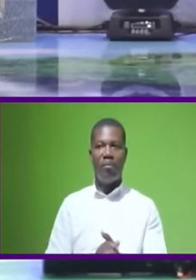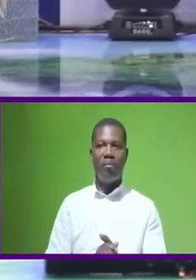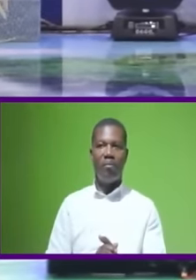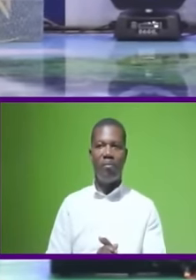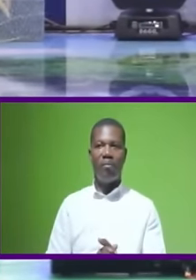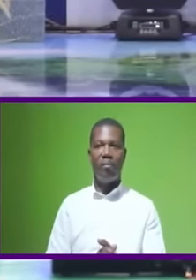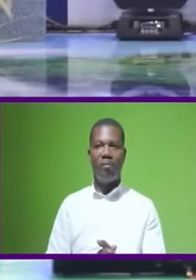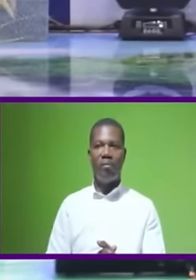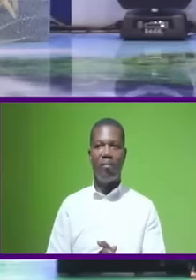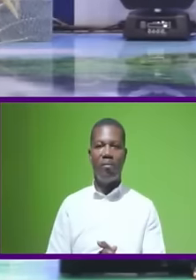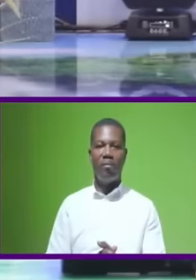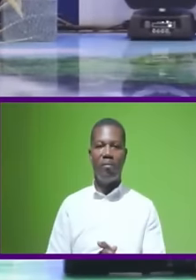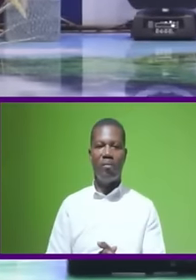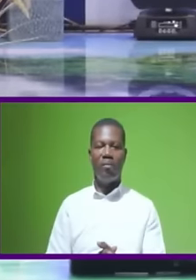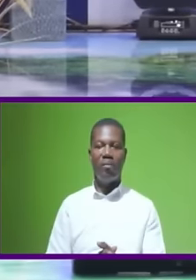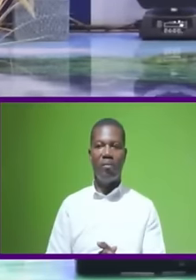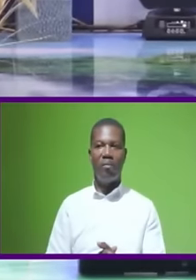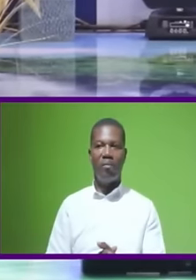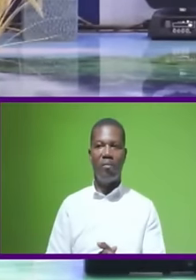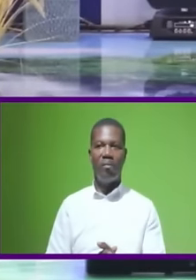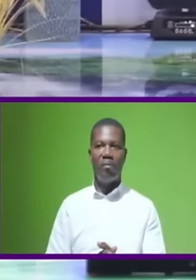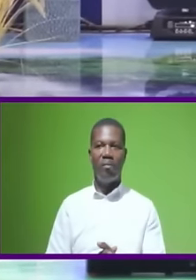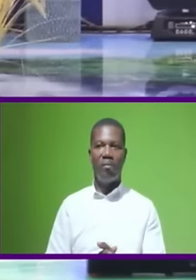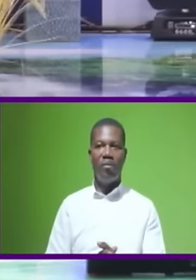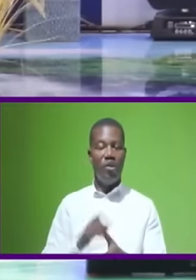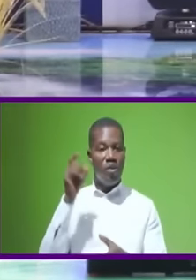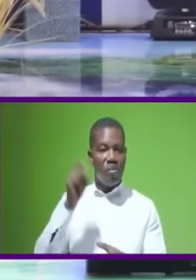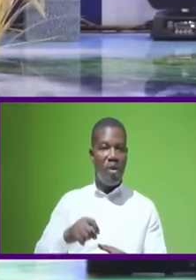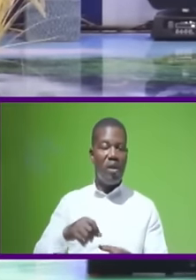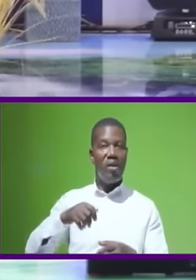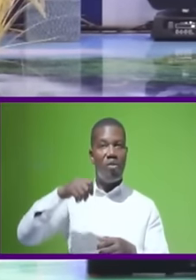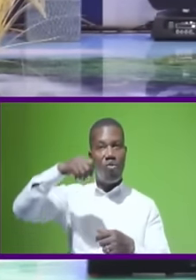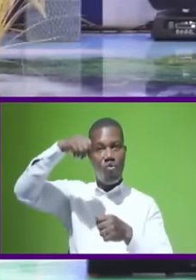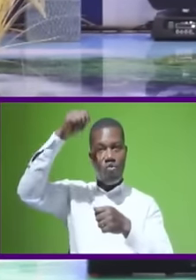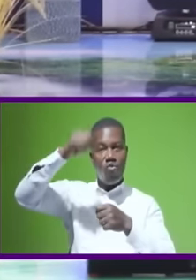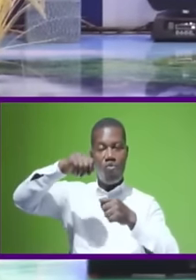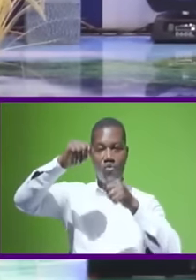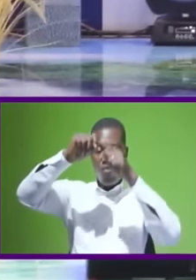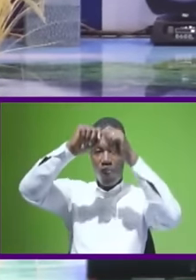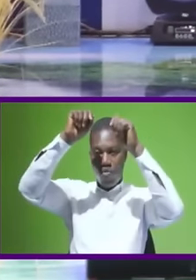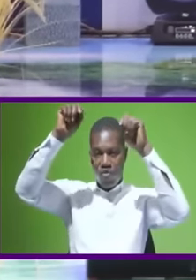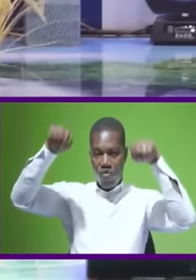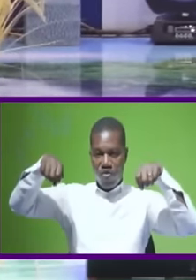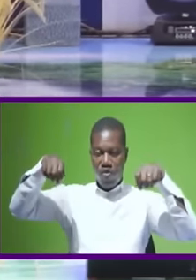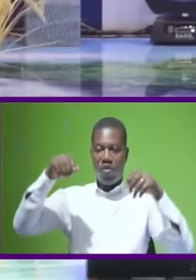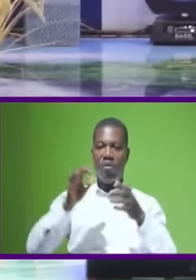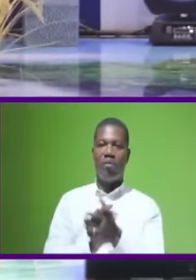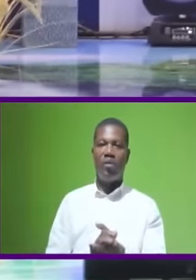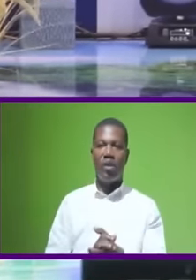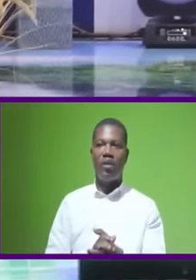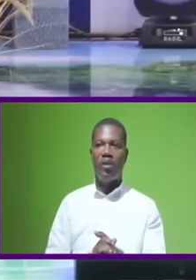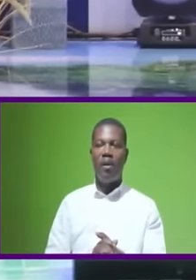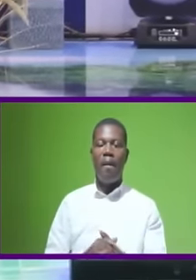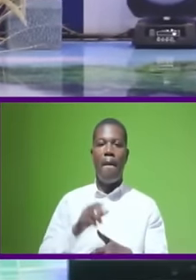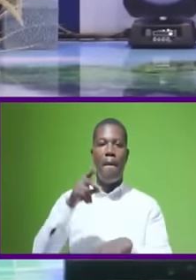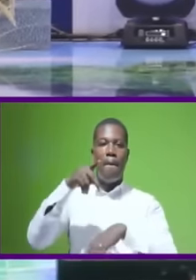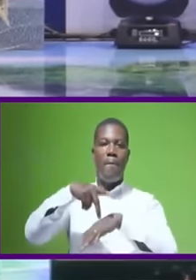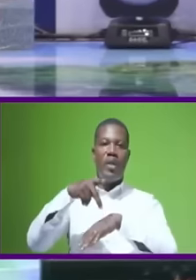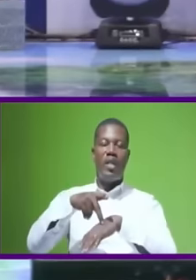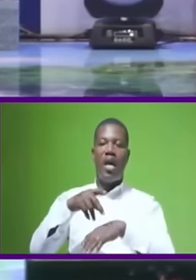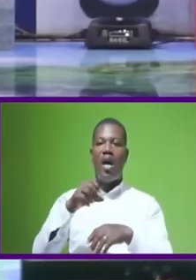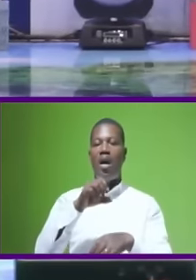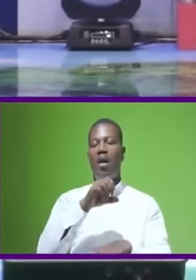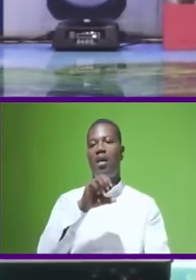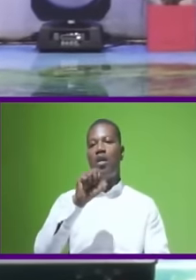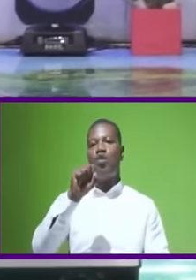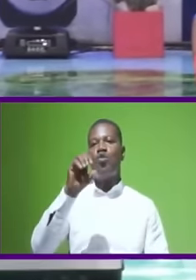Kudi. As I see your boy dance. We all know that we have to roof our structures. Peter, Solomon